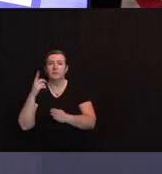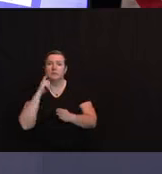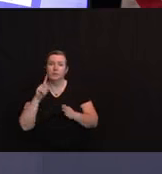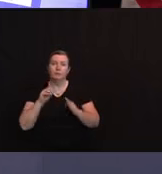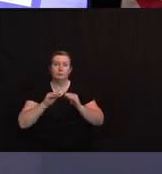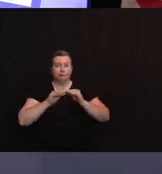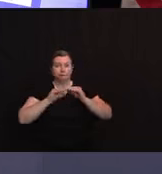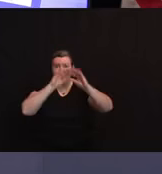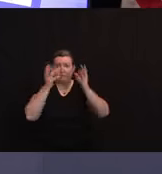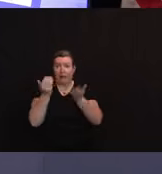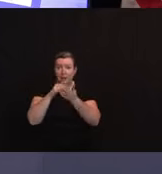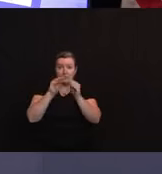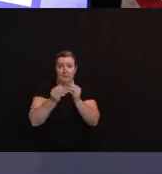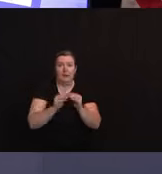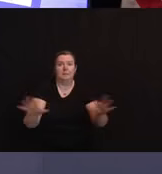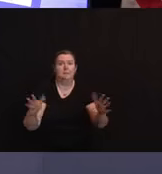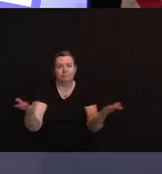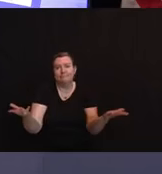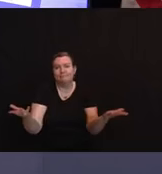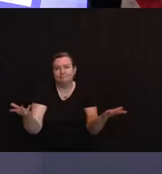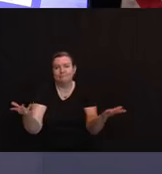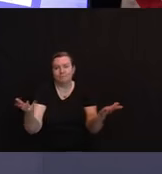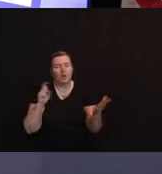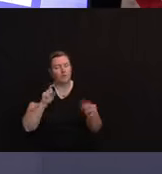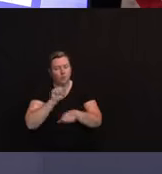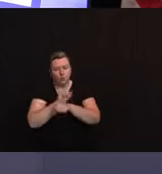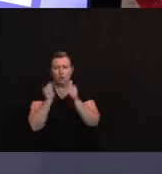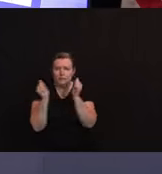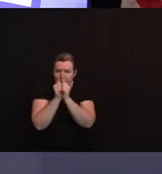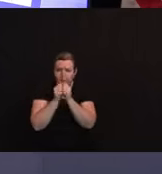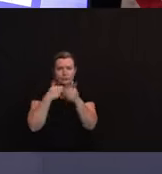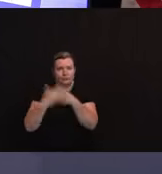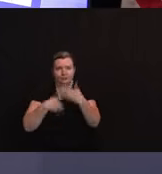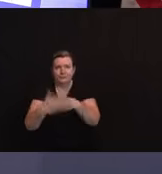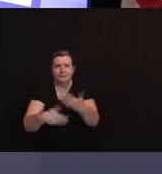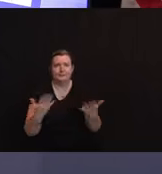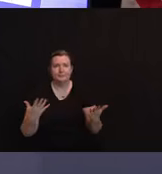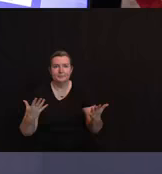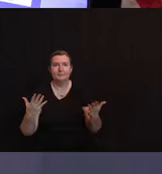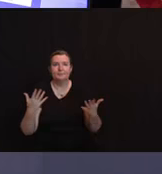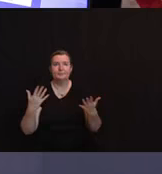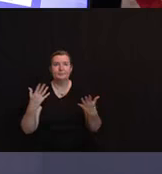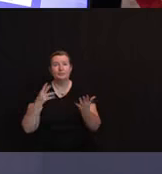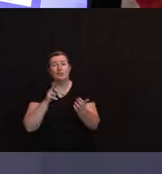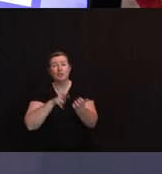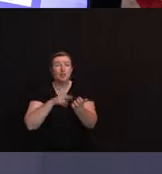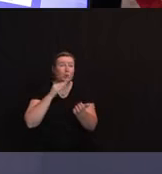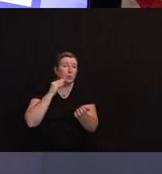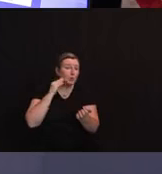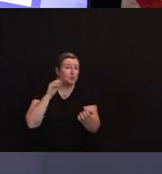together, we can improve the care delivered at these facilities, even in the most difficult of times.